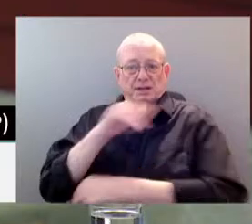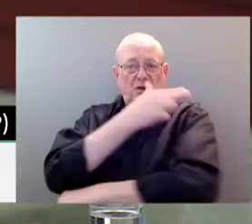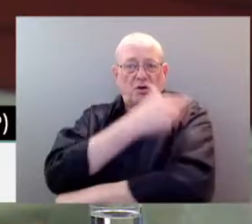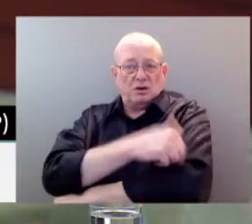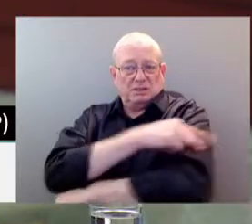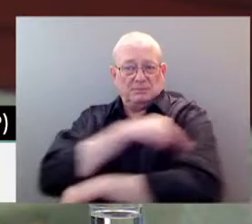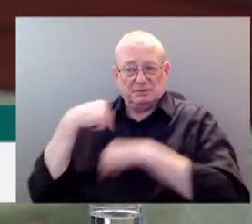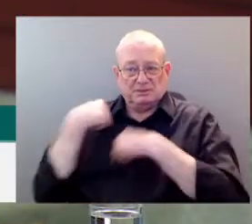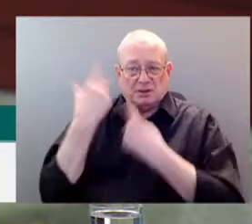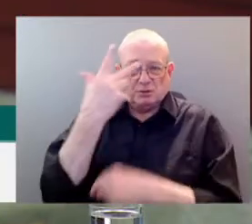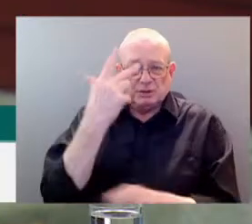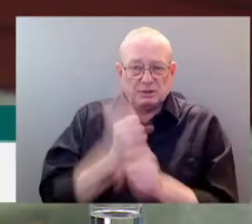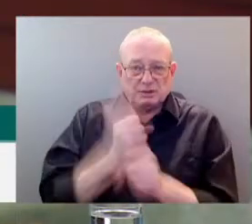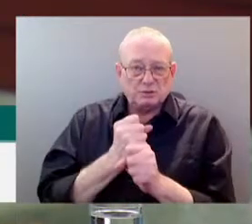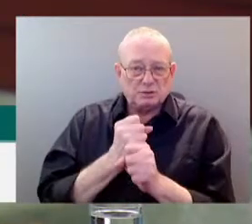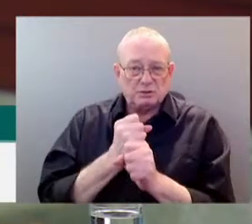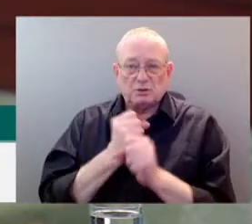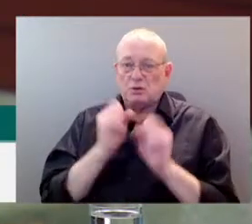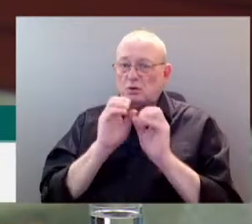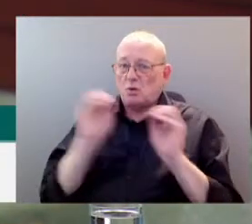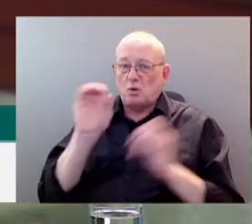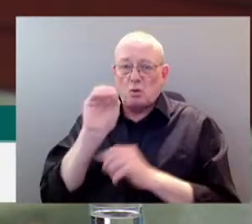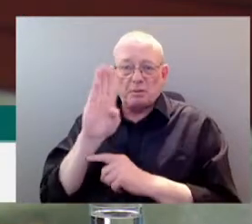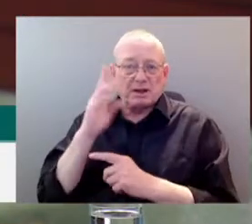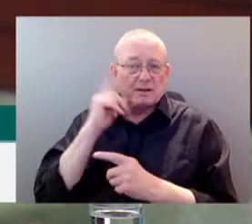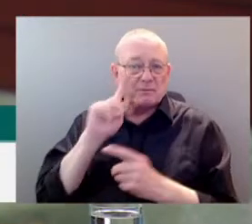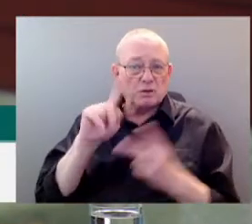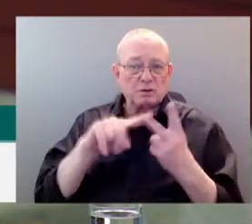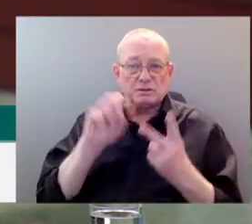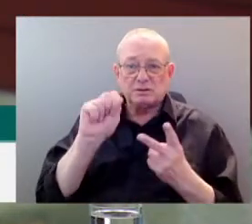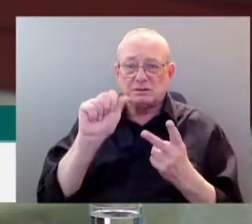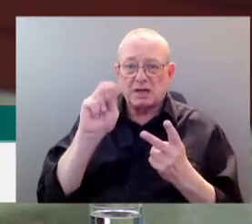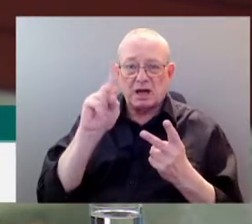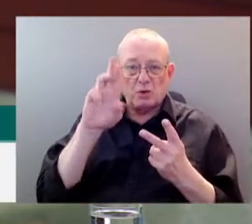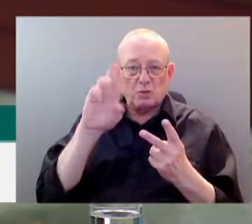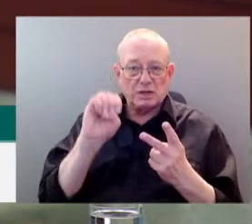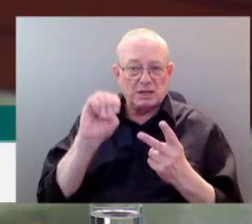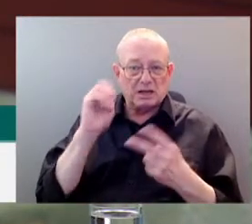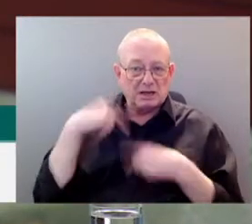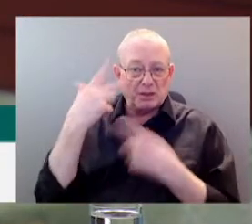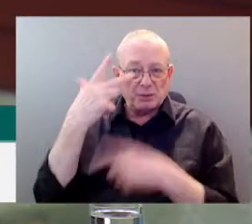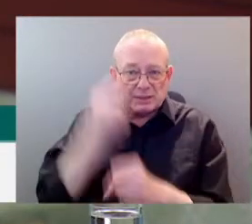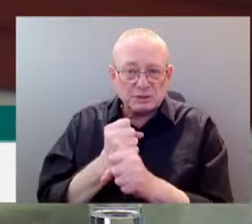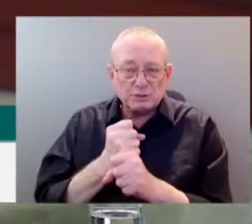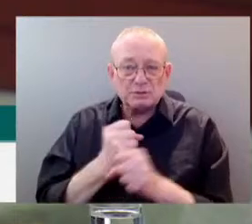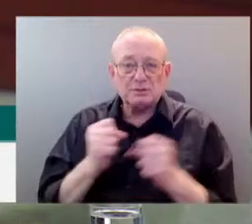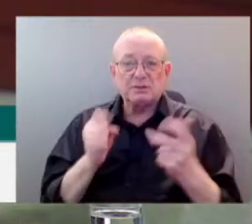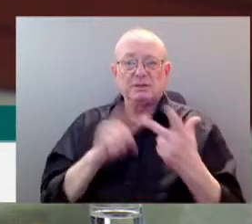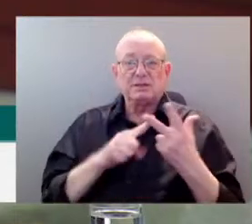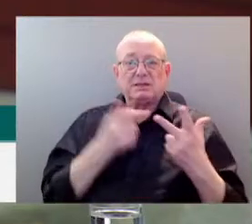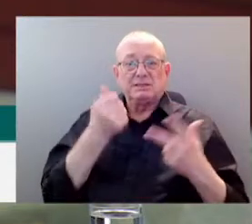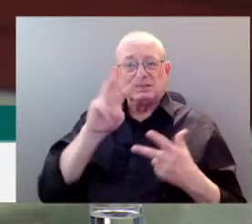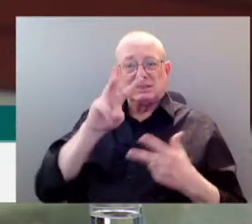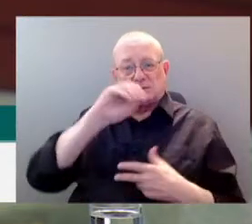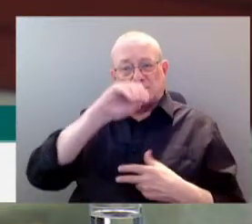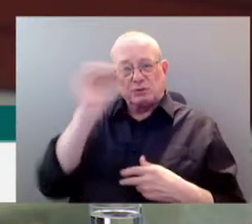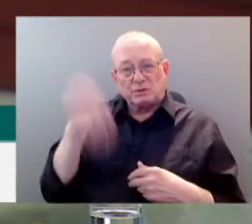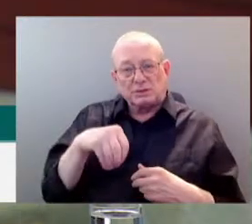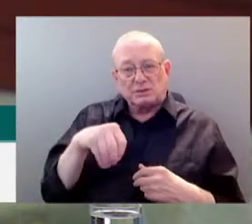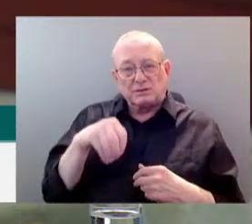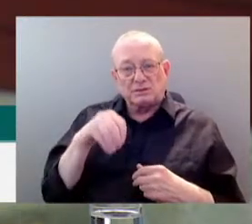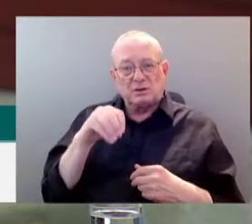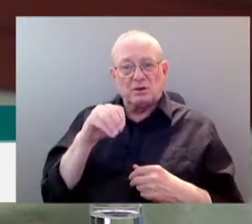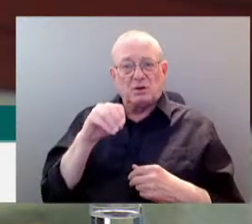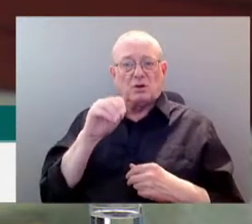Sury hospital for nearly four years and 16% of the accute Care beds at the rocky mountainhouse Hospital have been closed